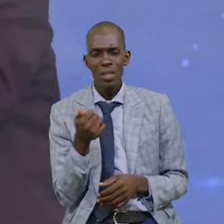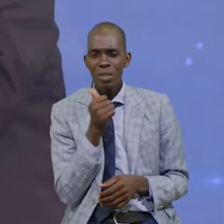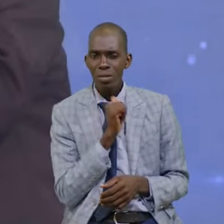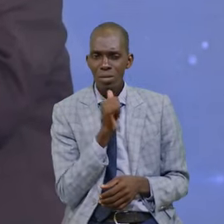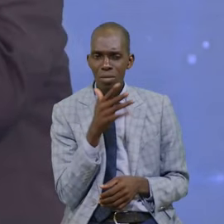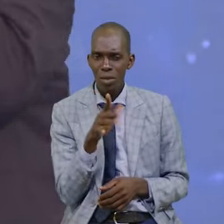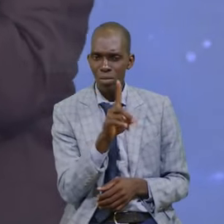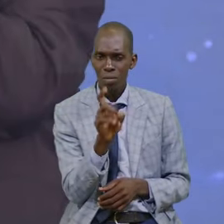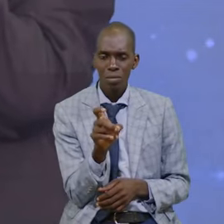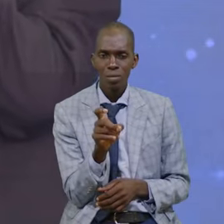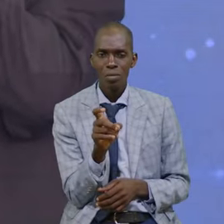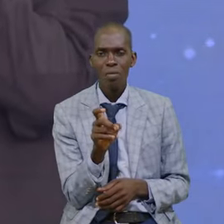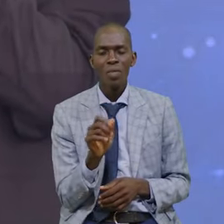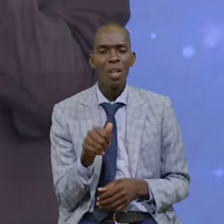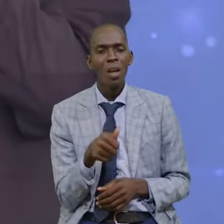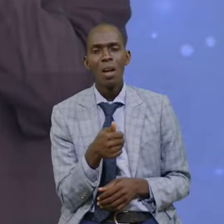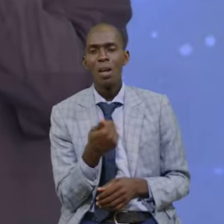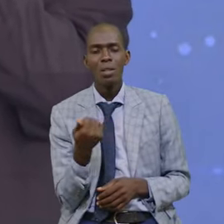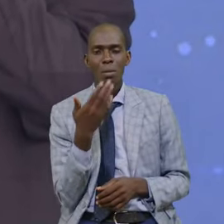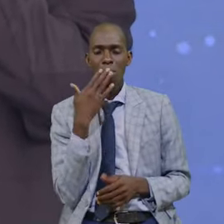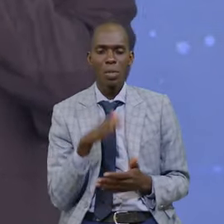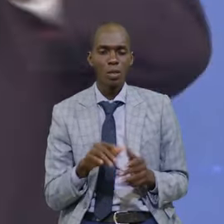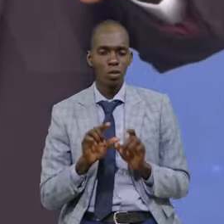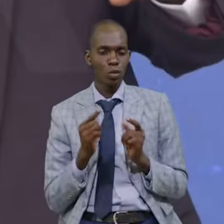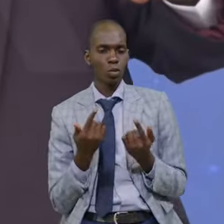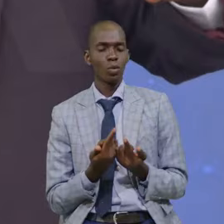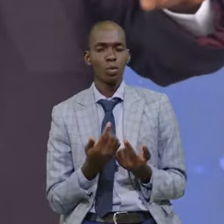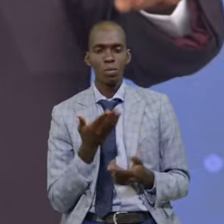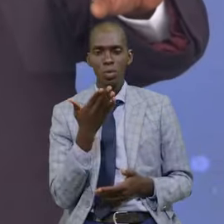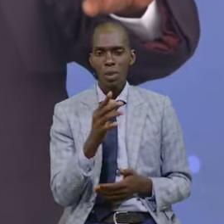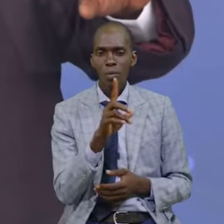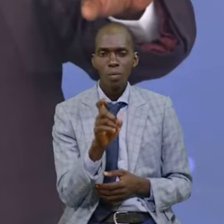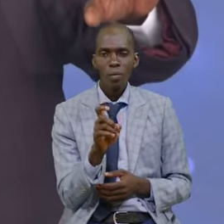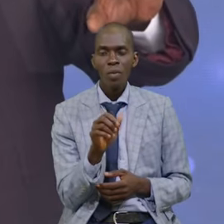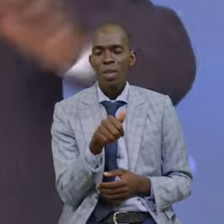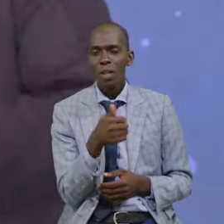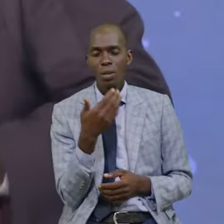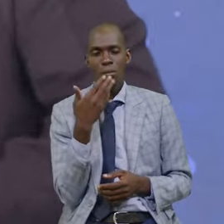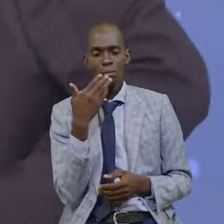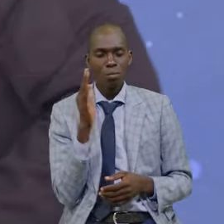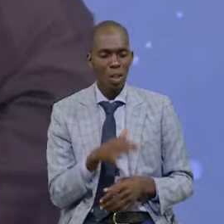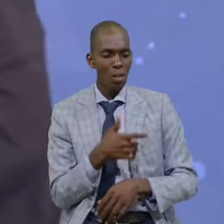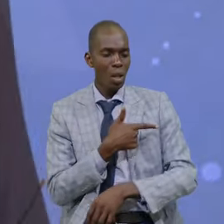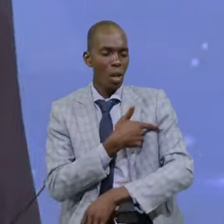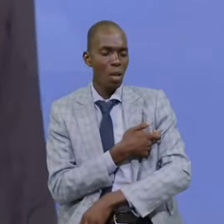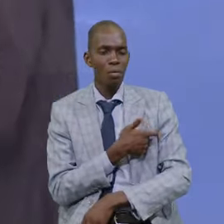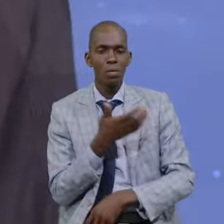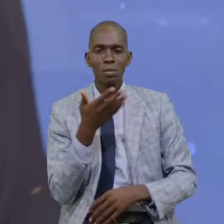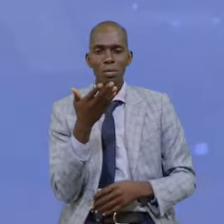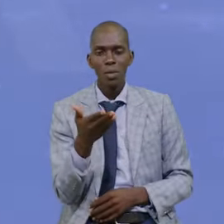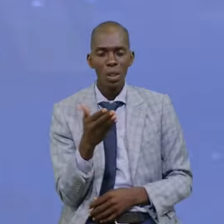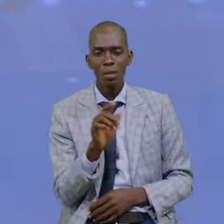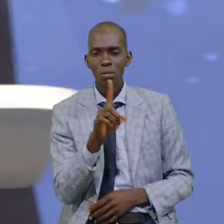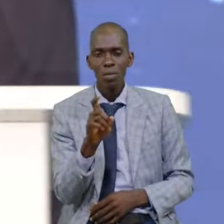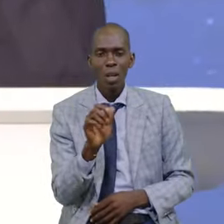there, any gang there, any hard drug there, anything you